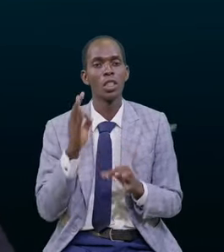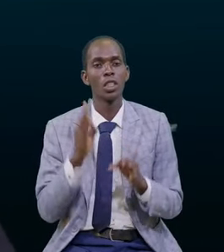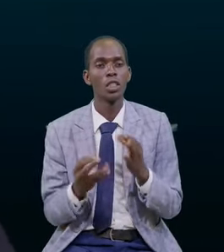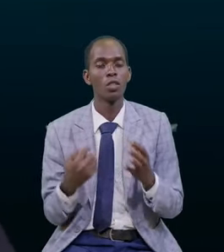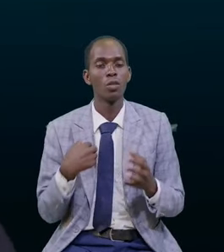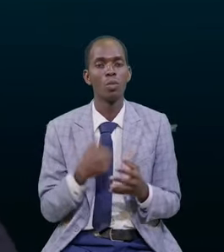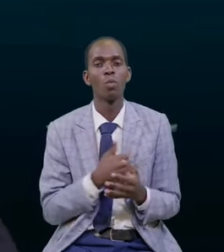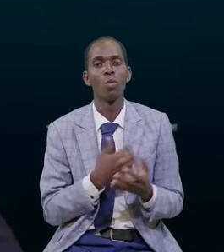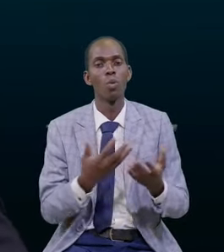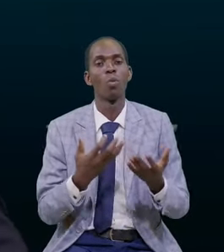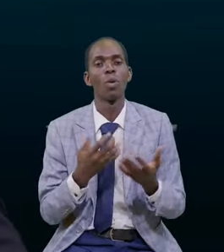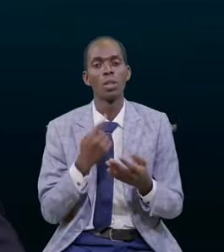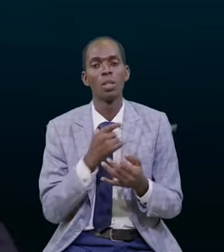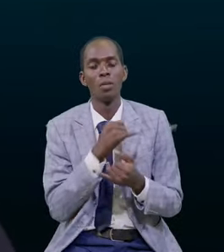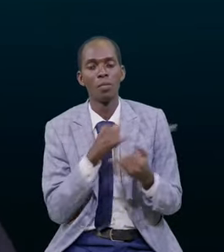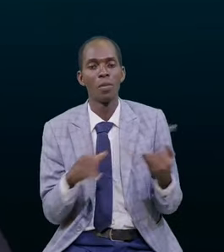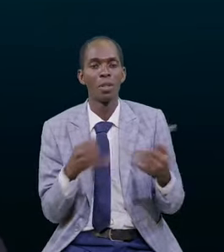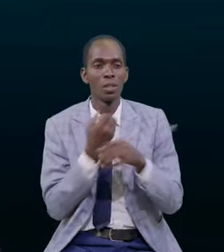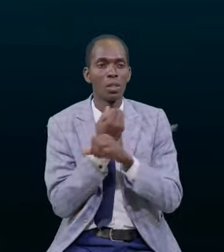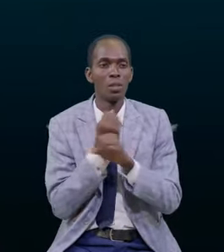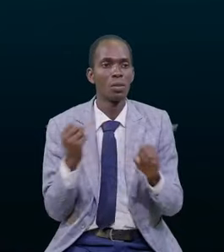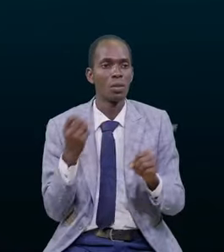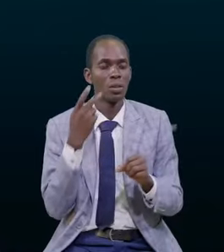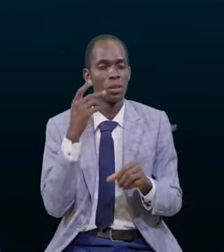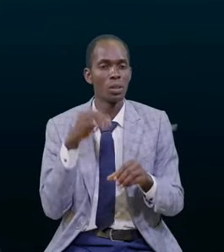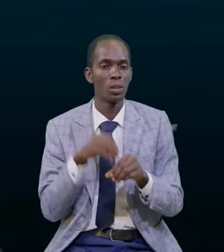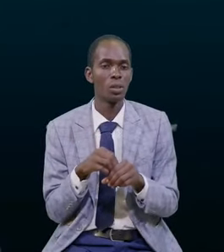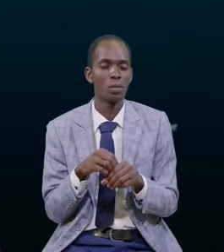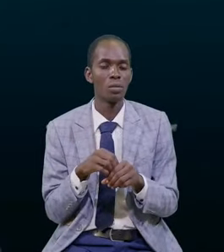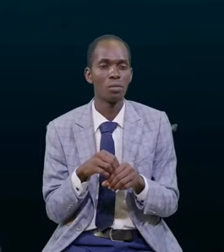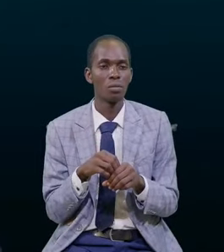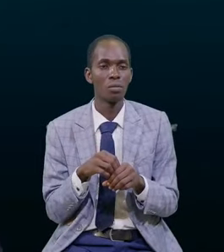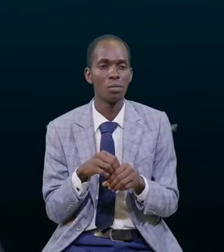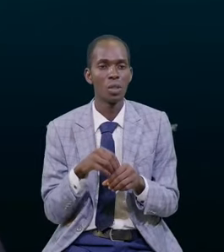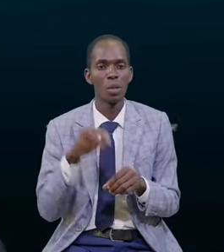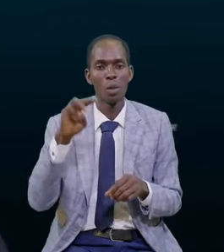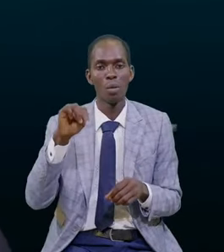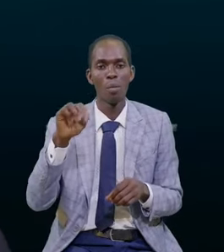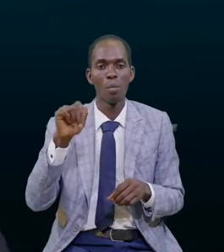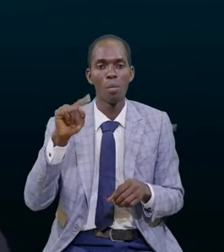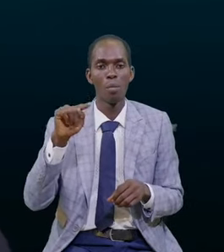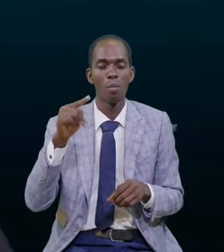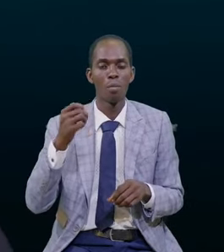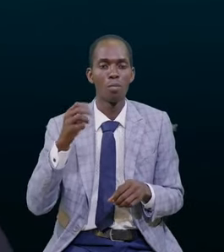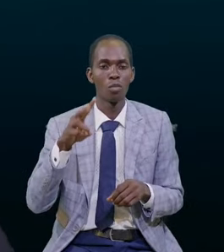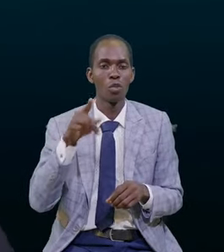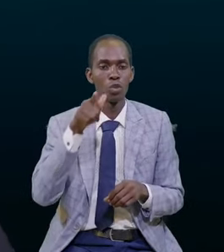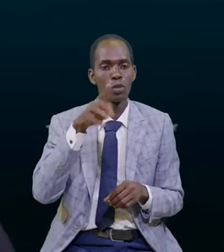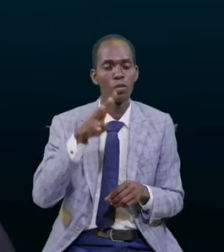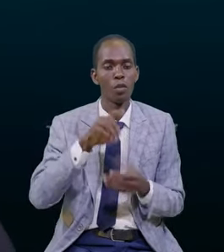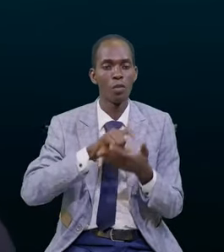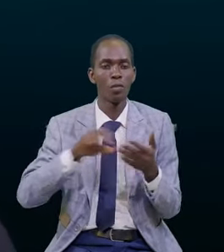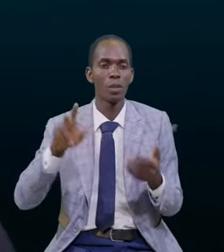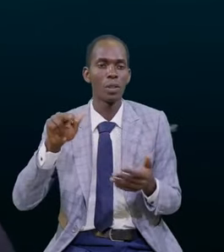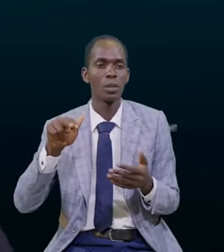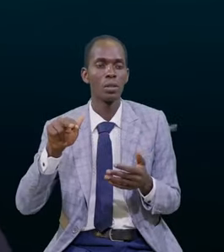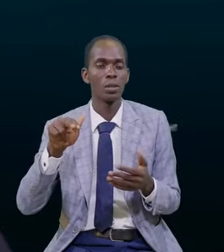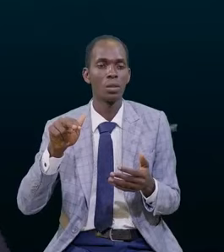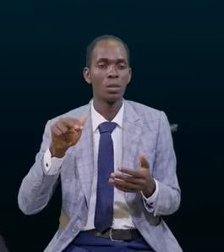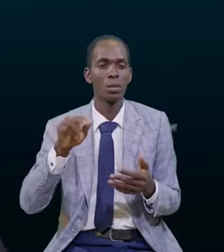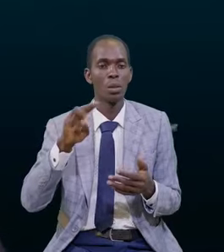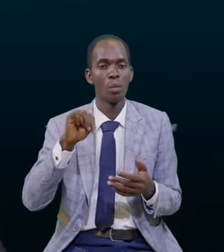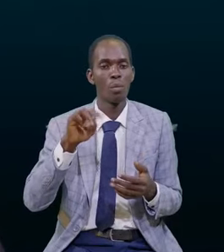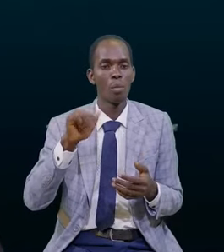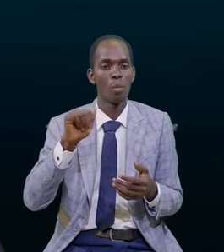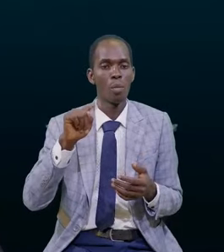chapter 24 and in verse 13 Matthew 24:13 if we back up to verse 12 it say and